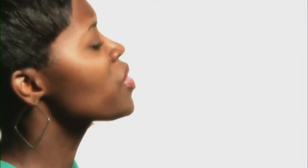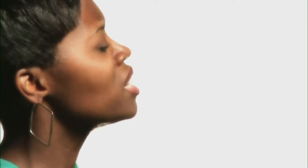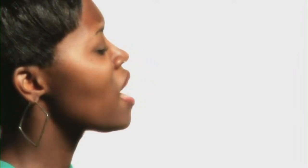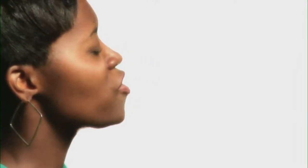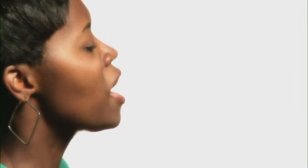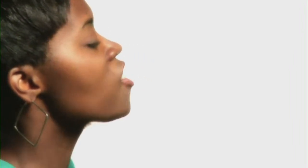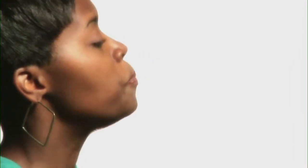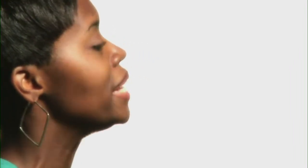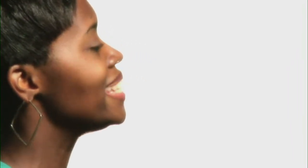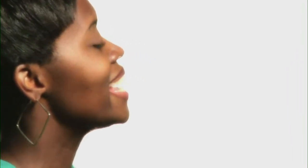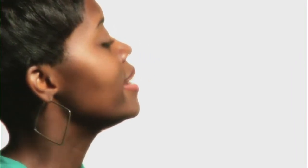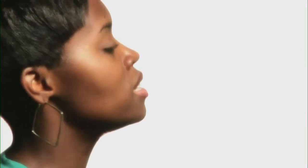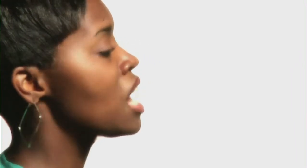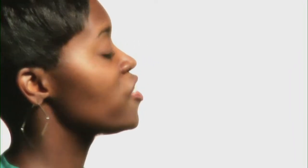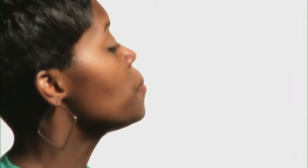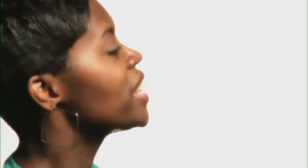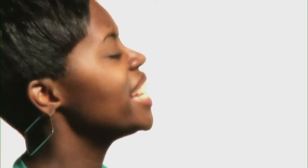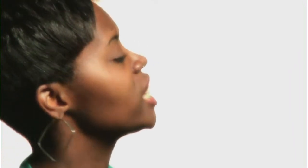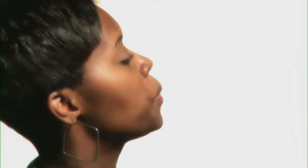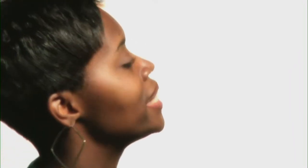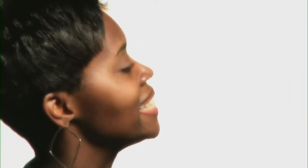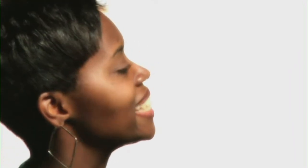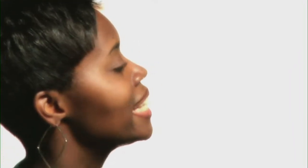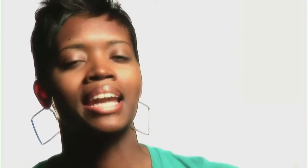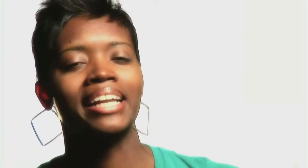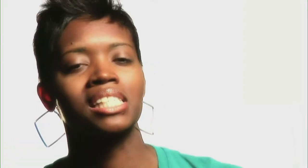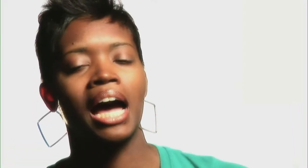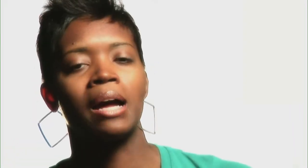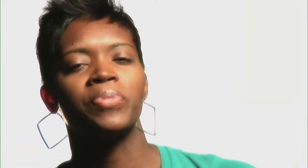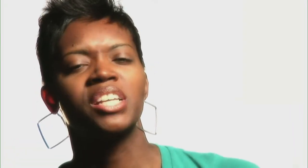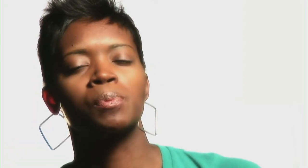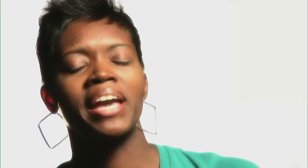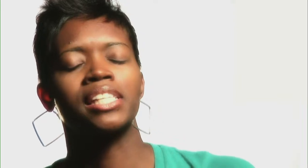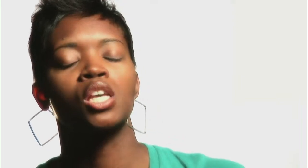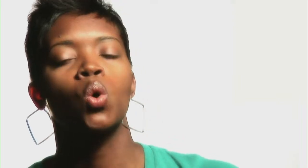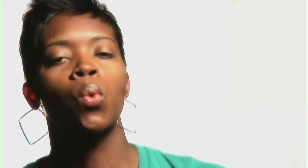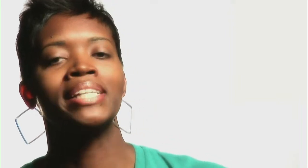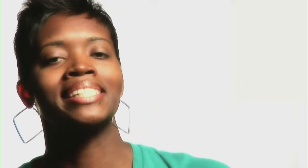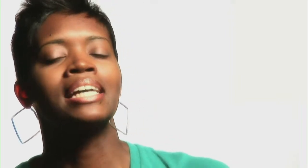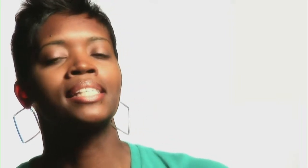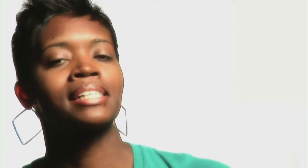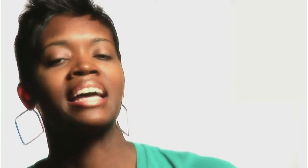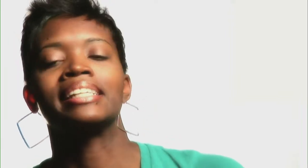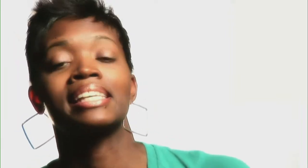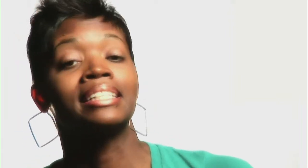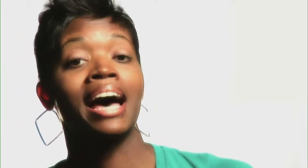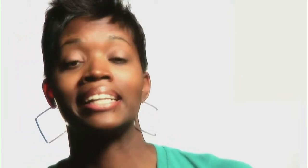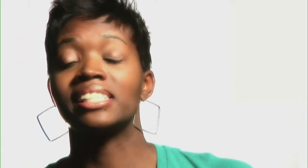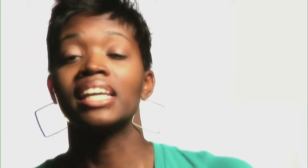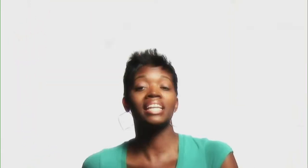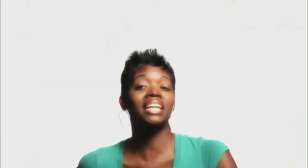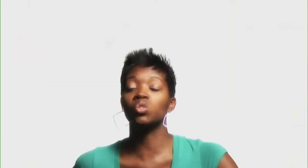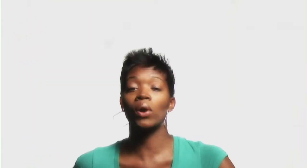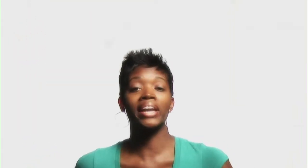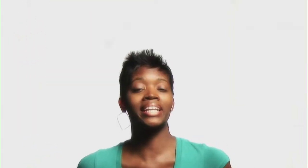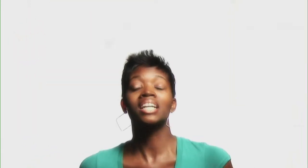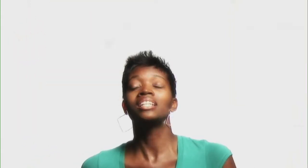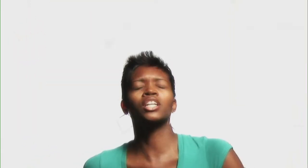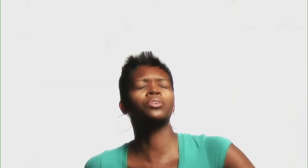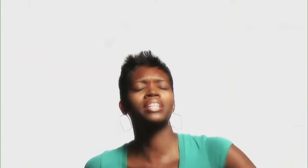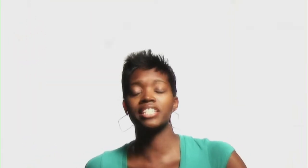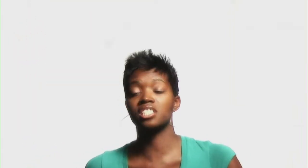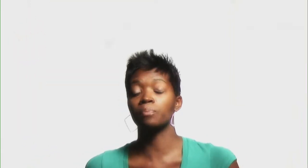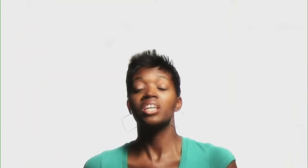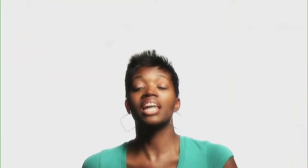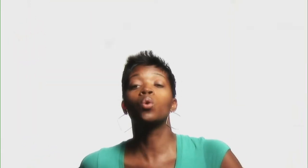realer than the love of being in love. He is present like time, space, wind, silence, night. He is waiting